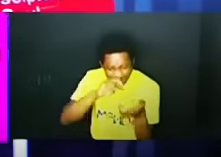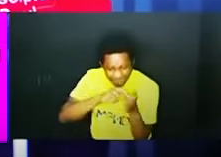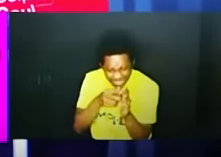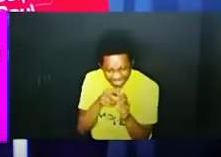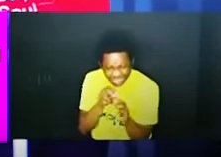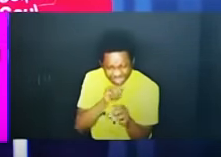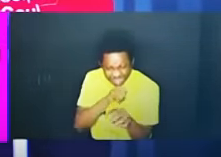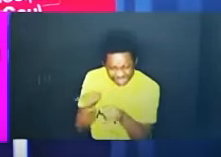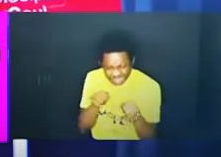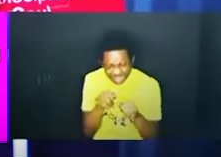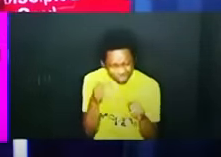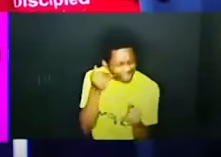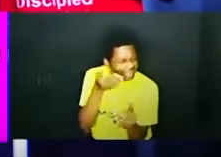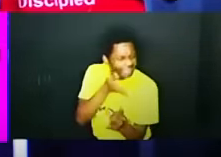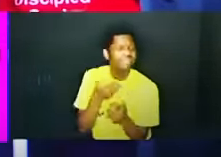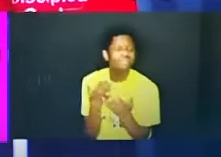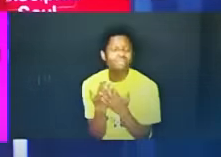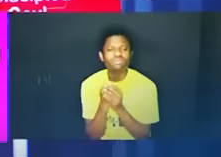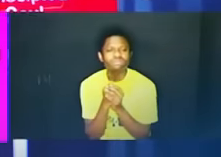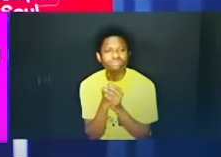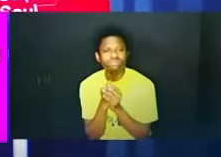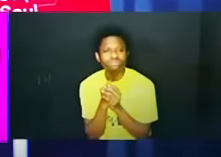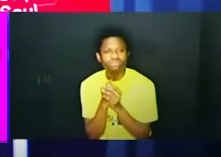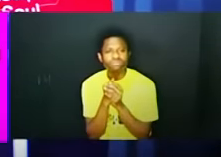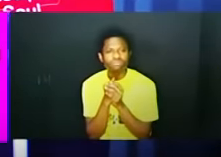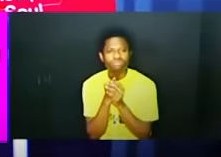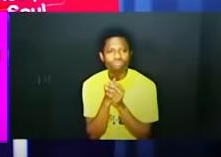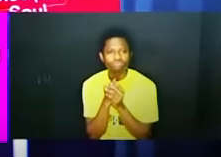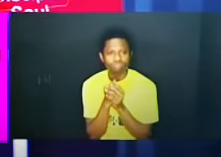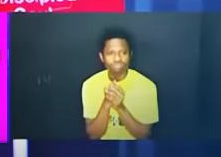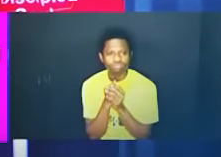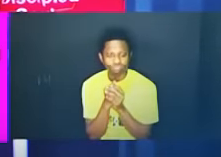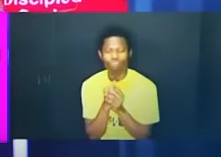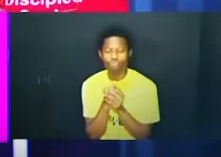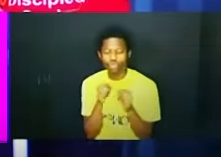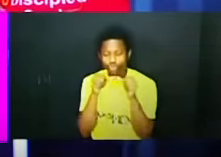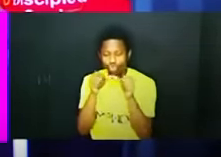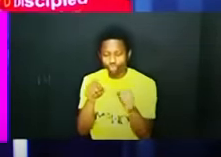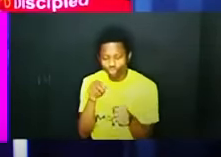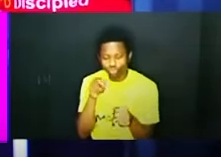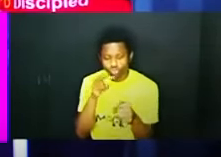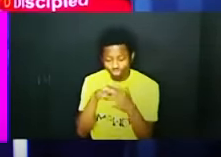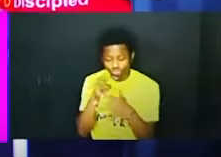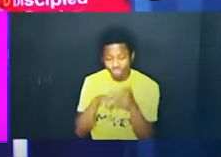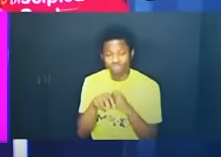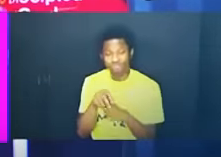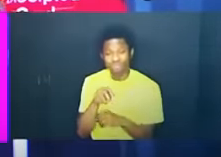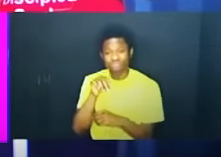Now, let's go to the King James verse 5.